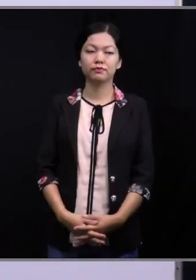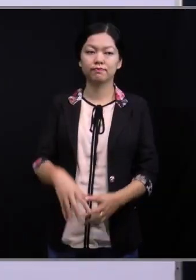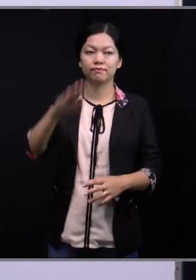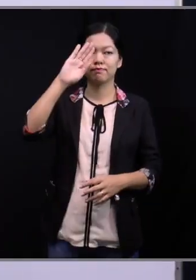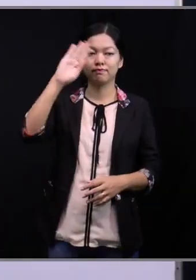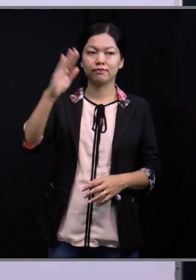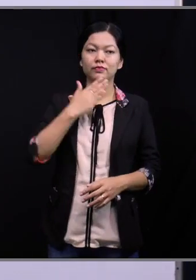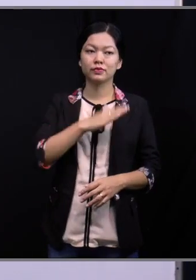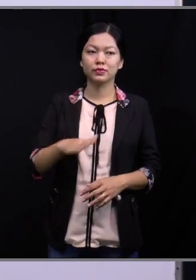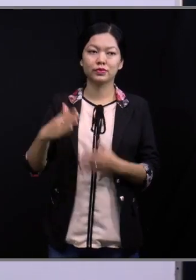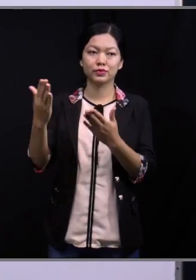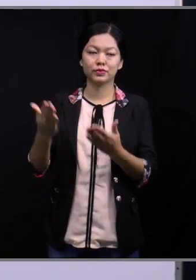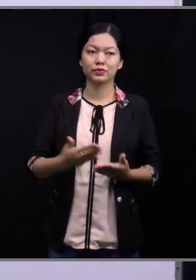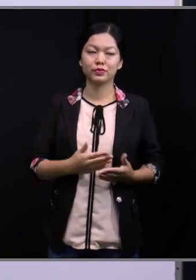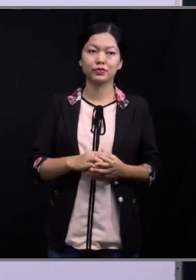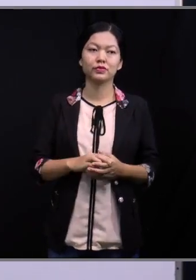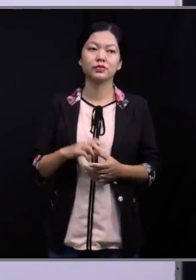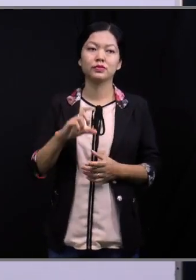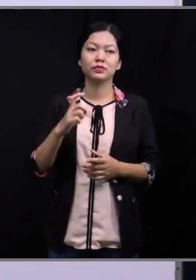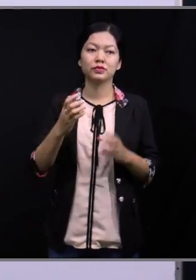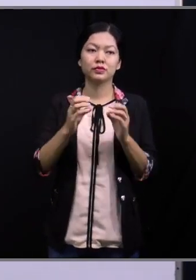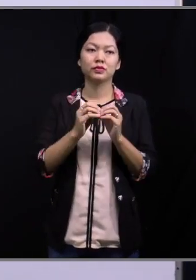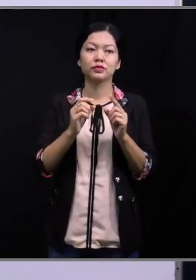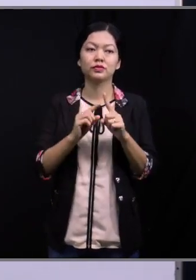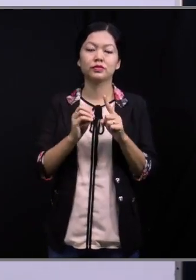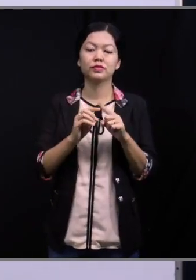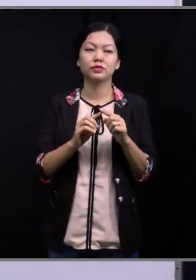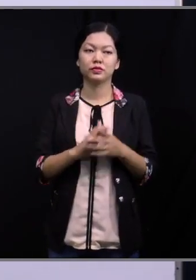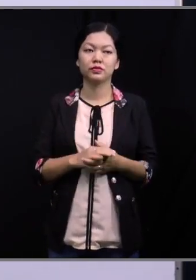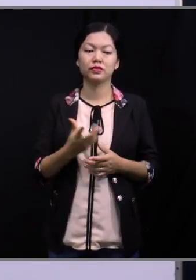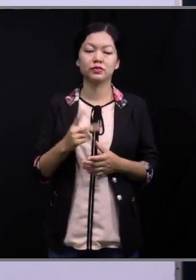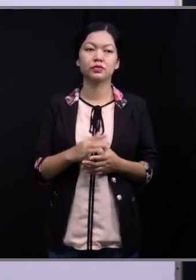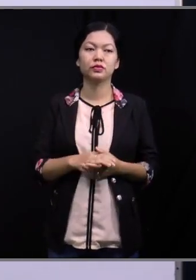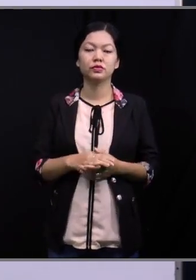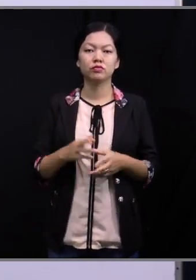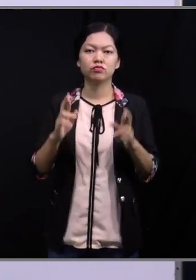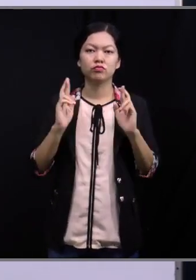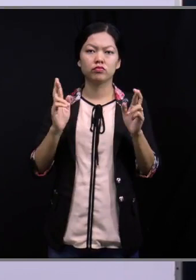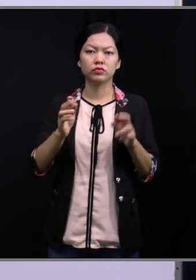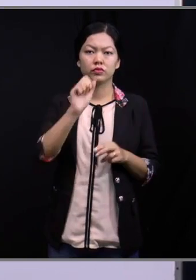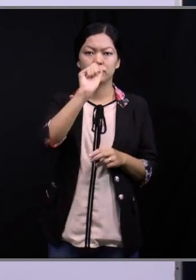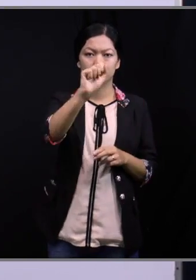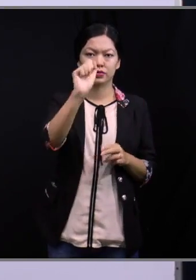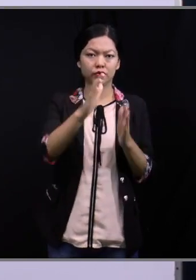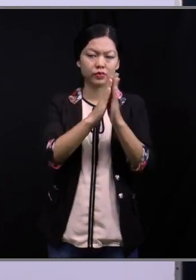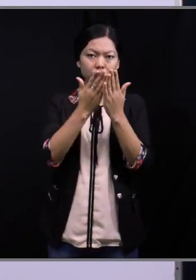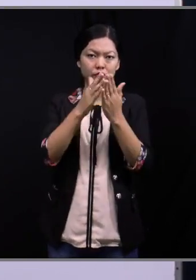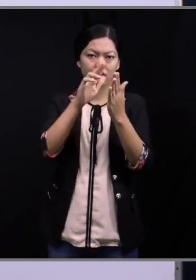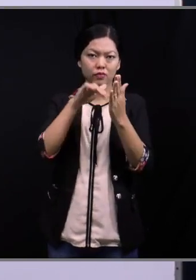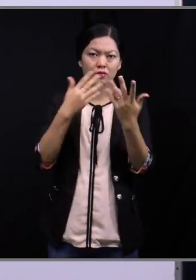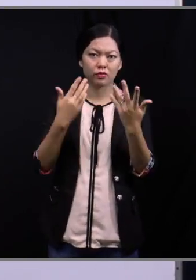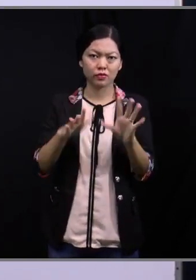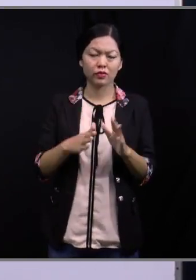Hello students, welcome to your bonding class once again. So I hope you have gone through what we have discussed in the last